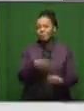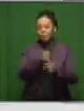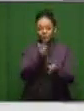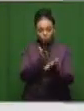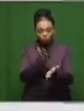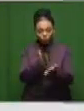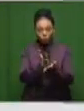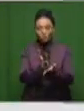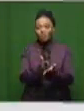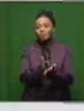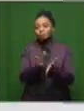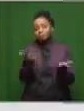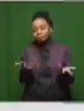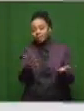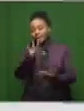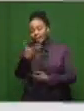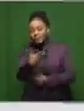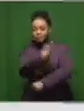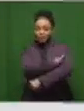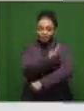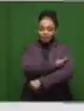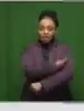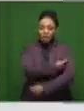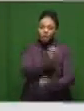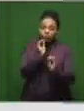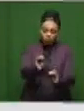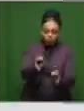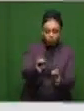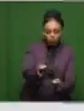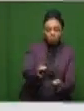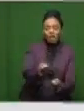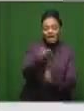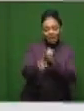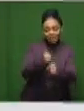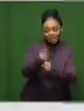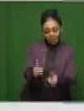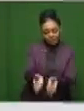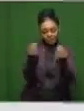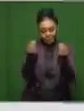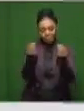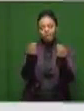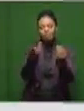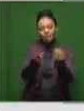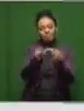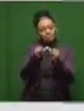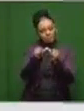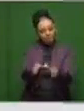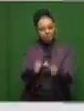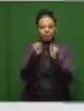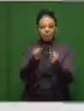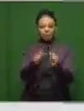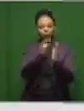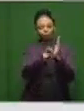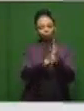that even if the vaccines are available um next year and we still maintain non-pharmaceutical